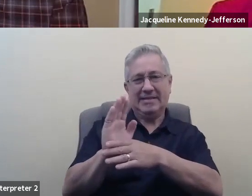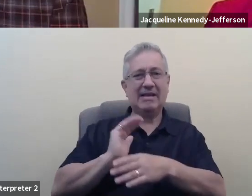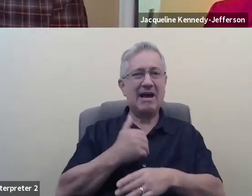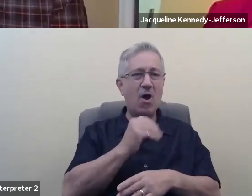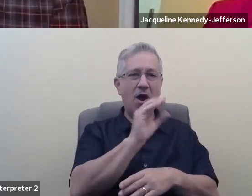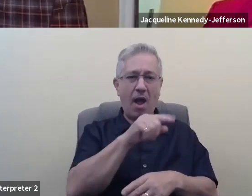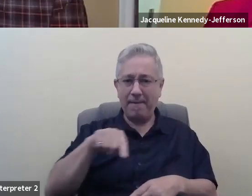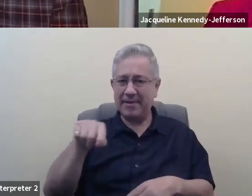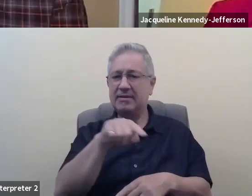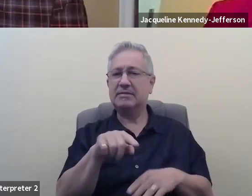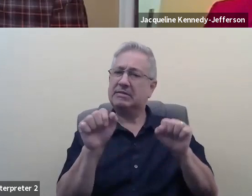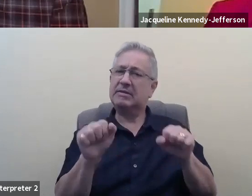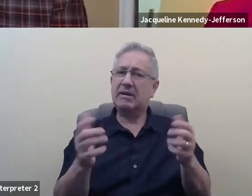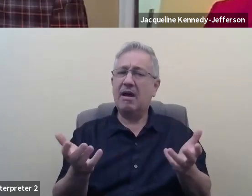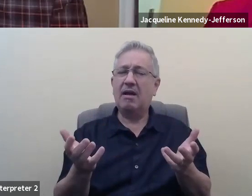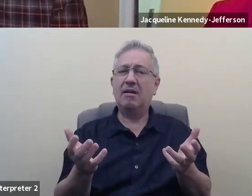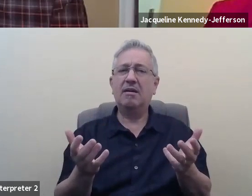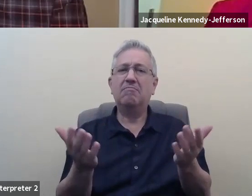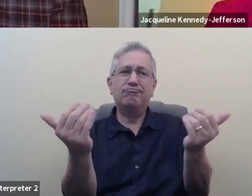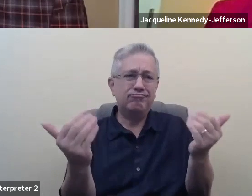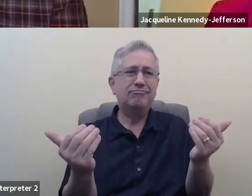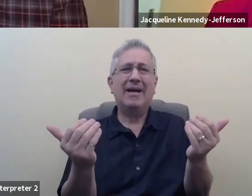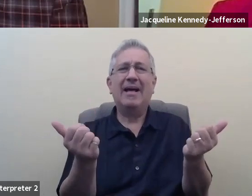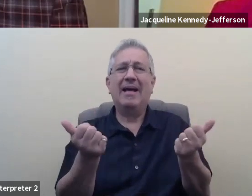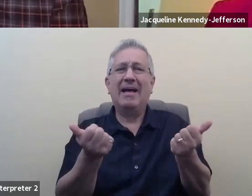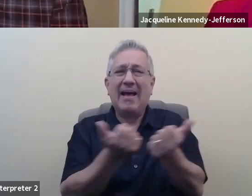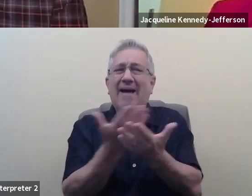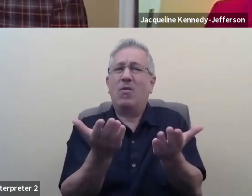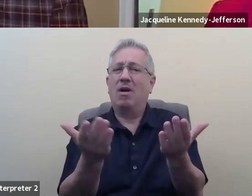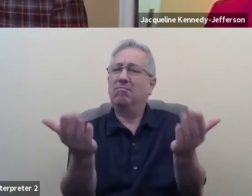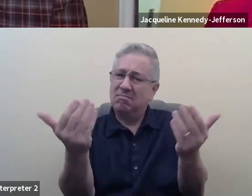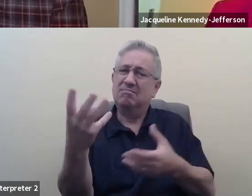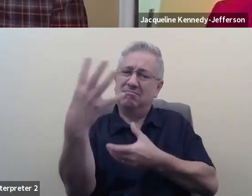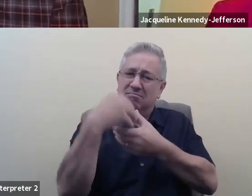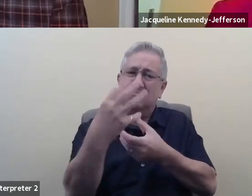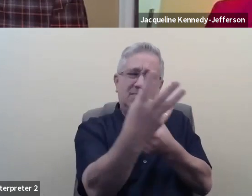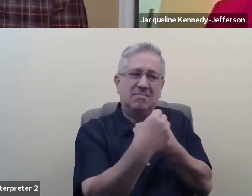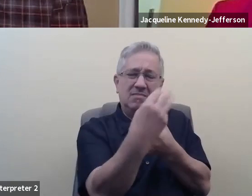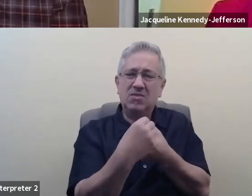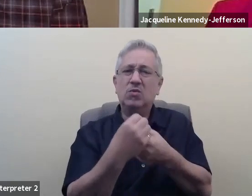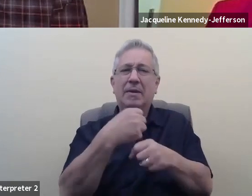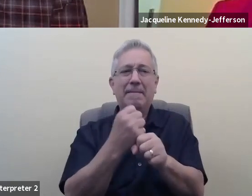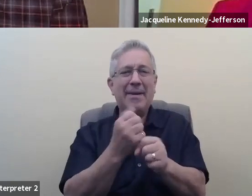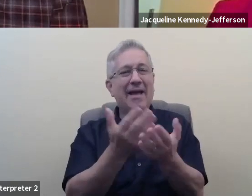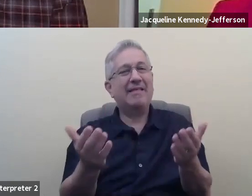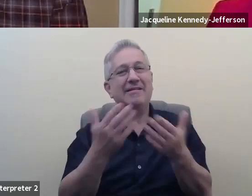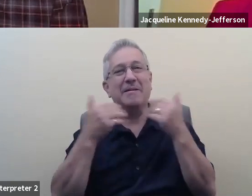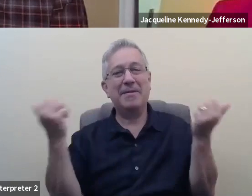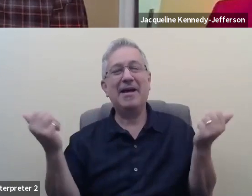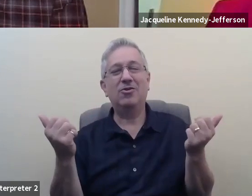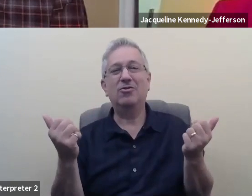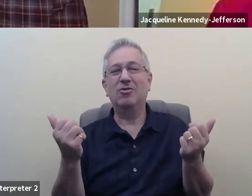know, bring more people in, to create programming and initiatives that are more